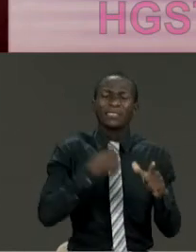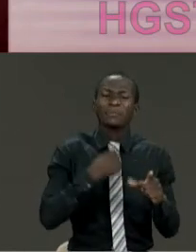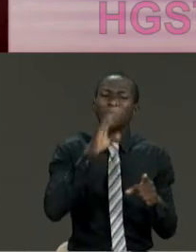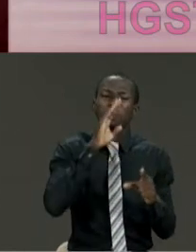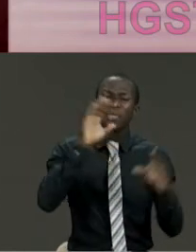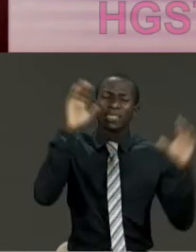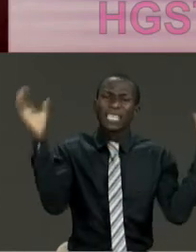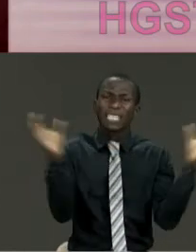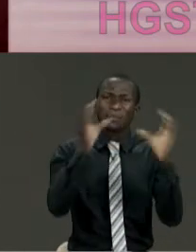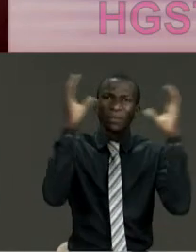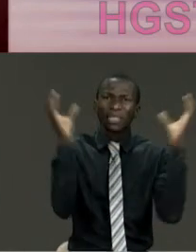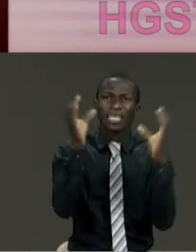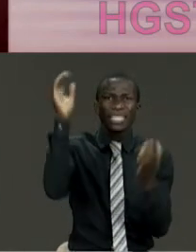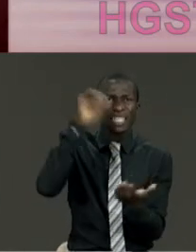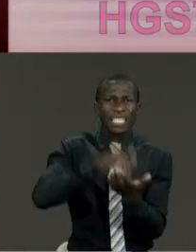again.